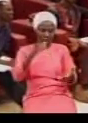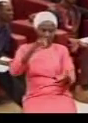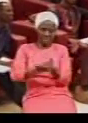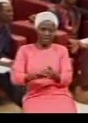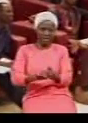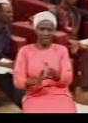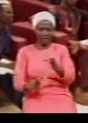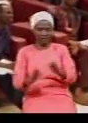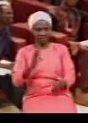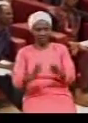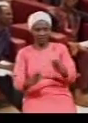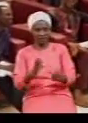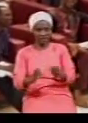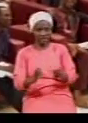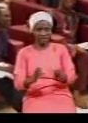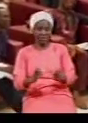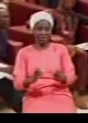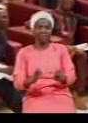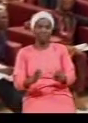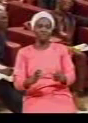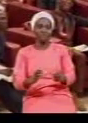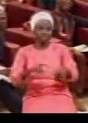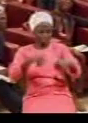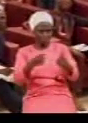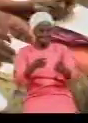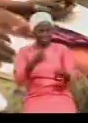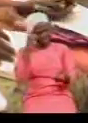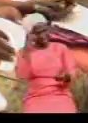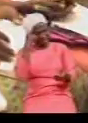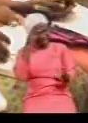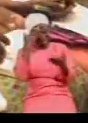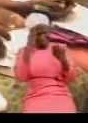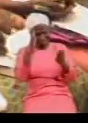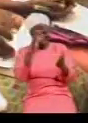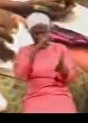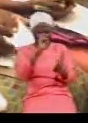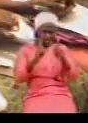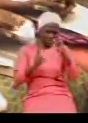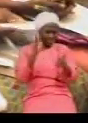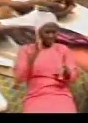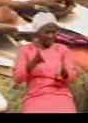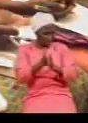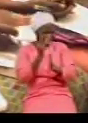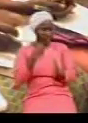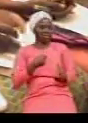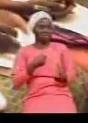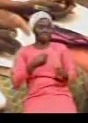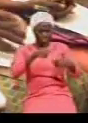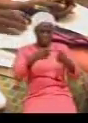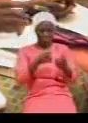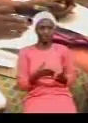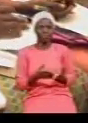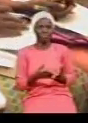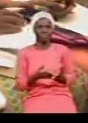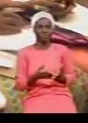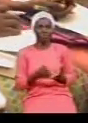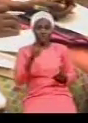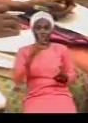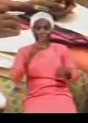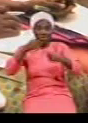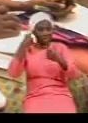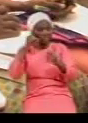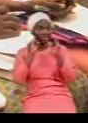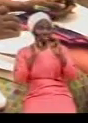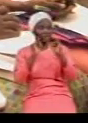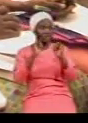me. Go. The Lord will be with you. You're going for an interview. I don't know what question they are going to ask me. Go, and